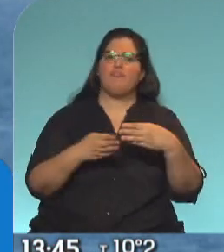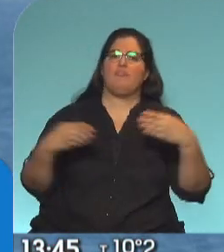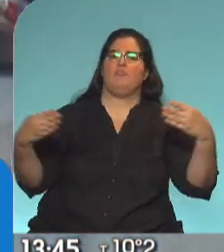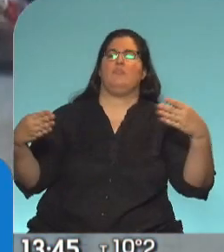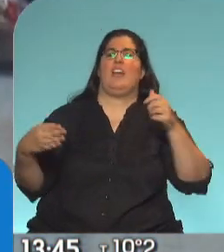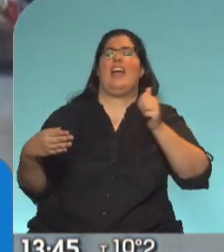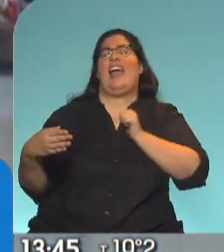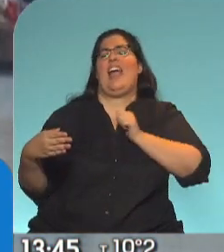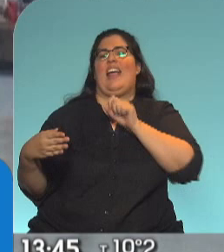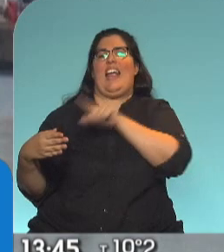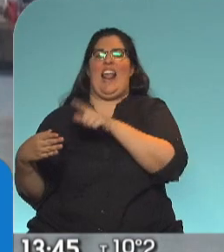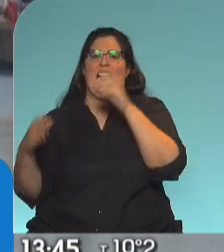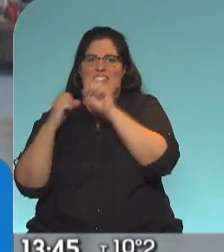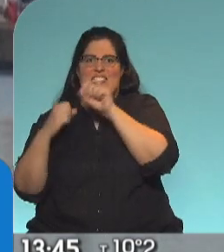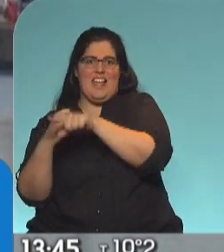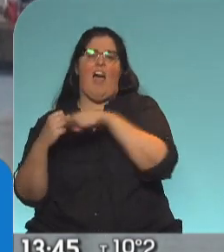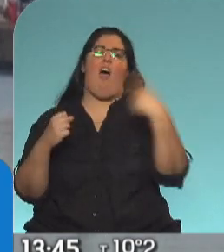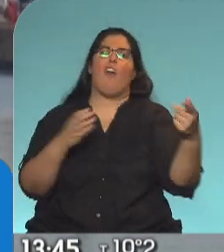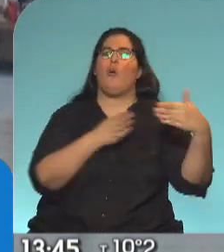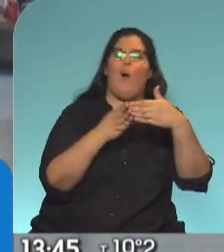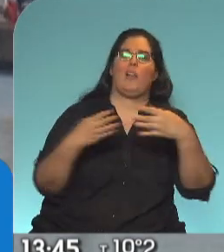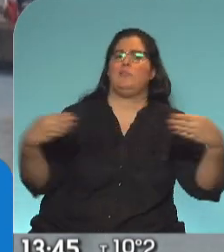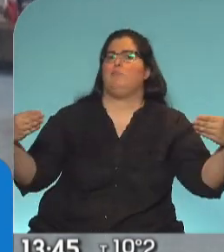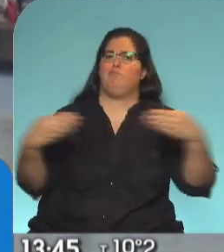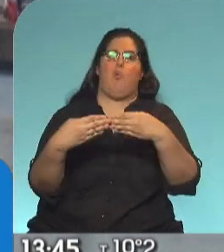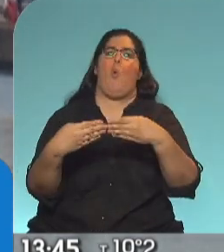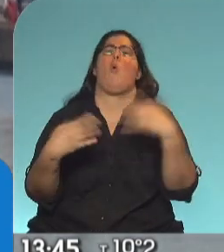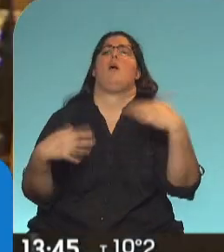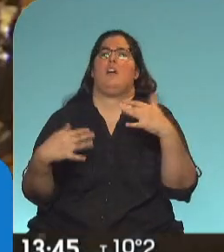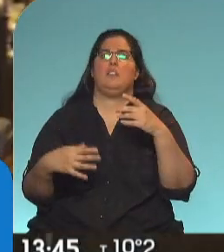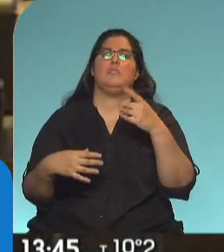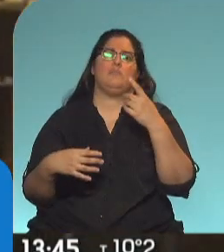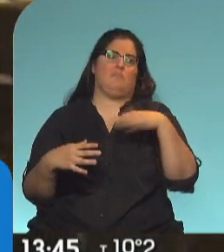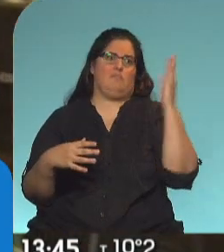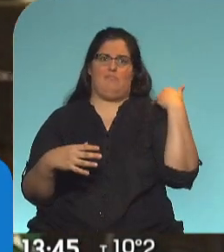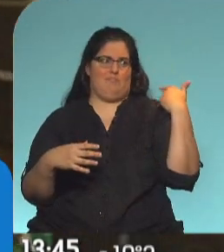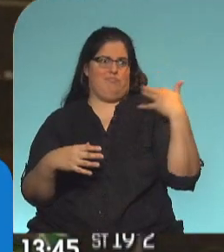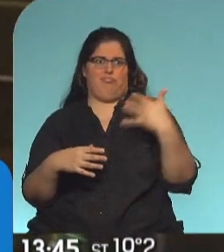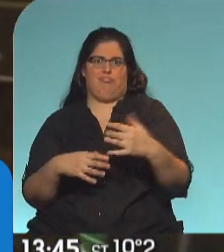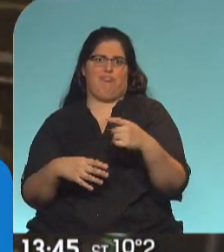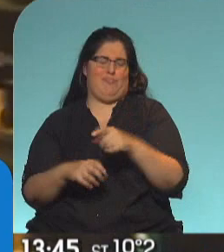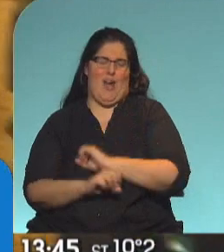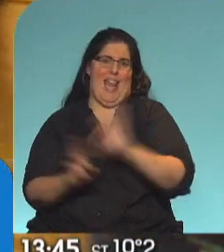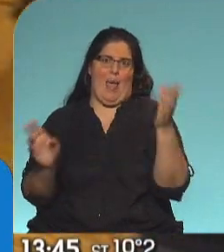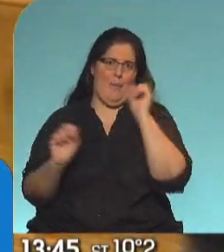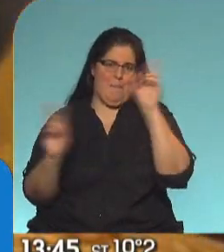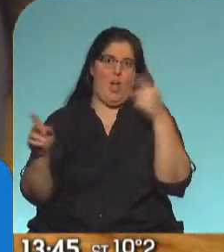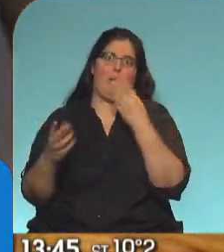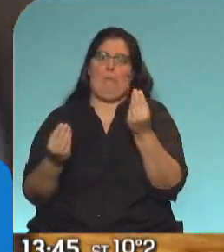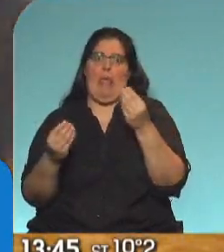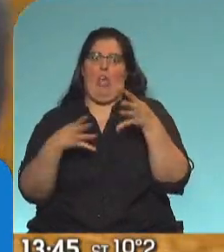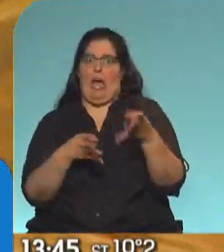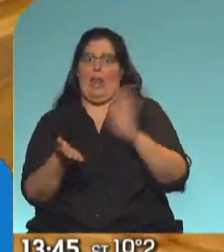guerra griego, el incidente más grave desde 1996, lo que hizo temer una nueva guerra.